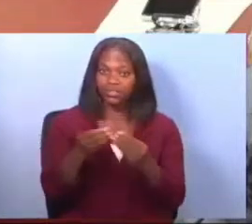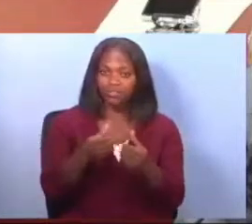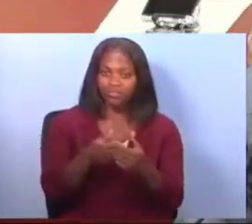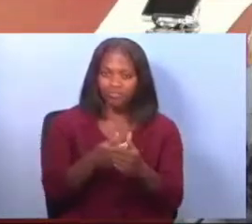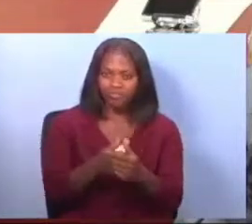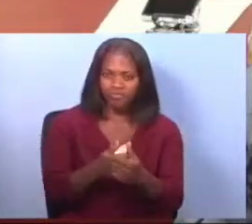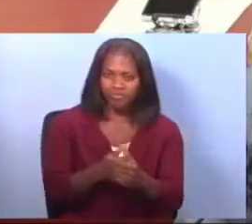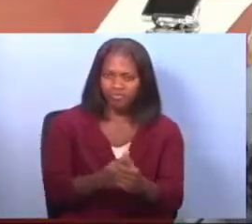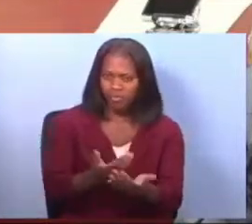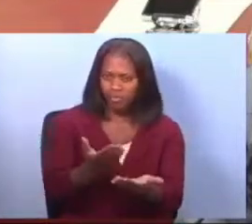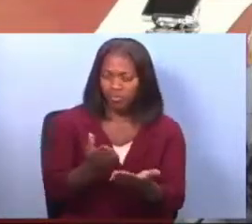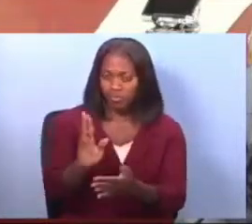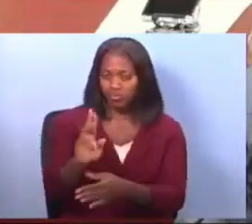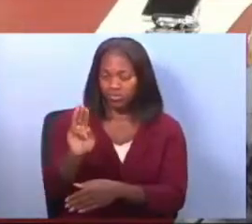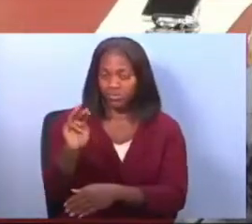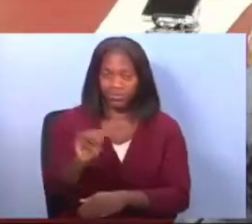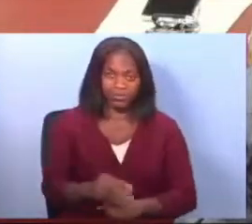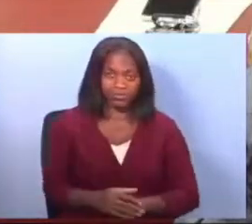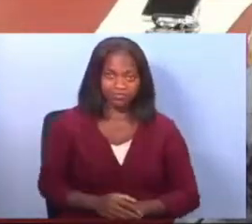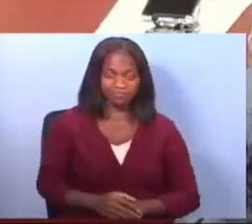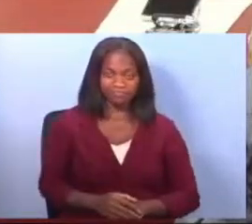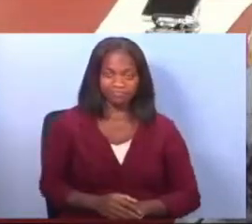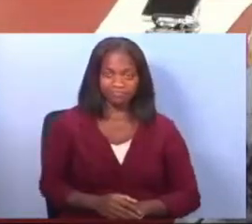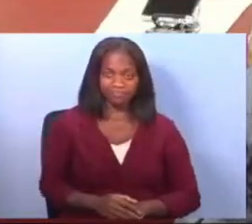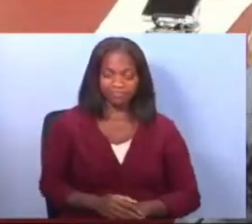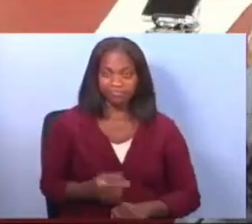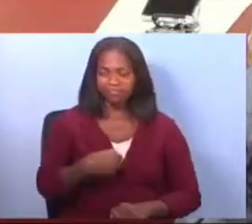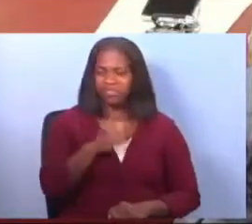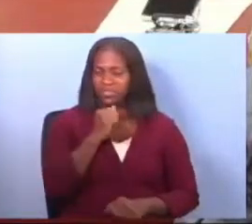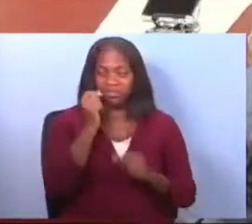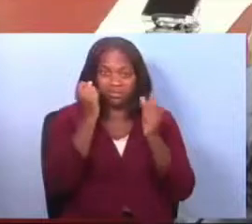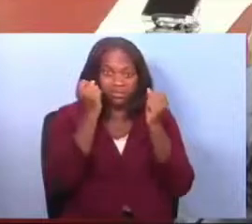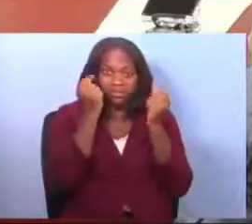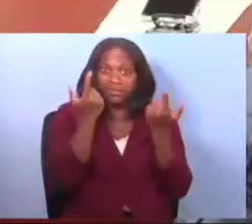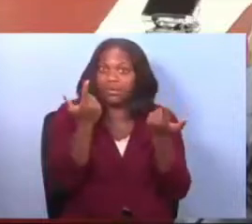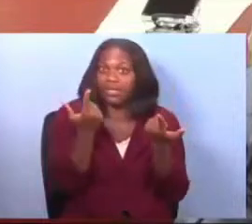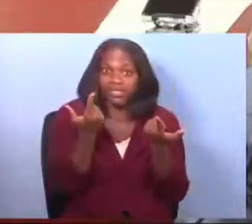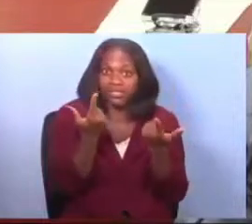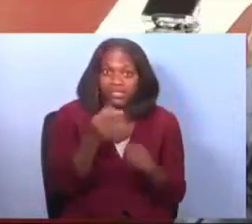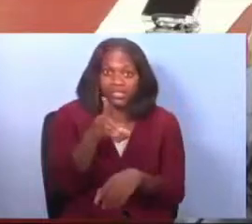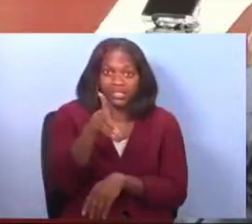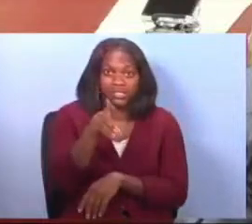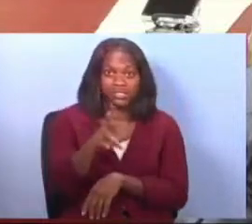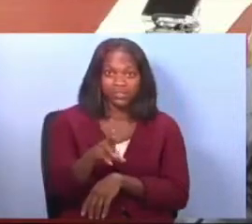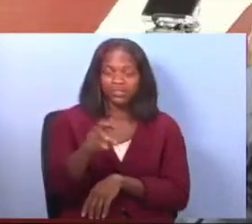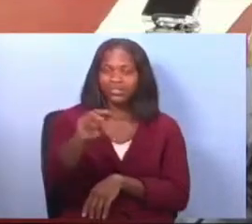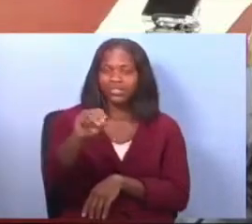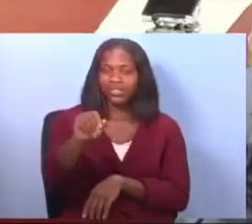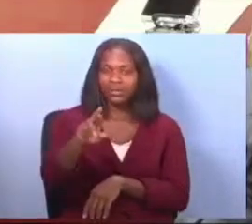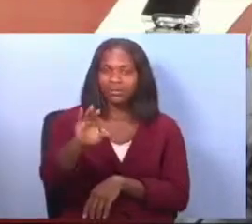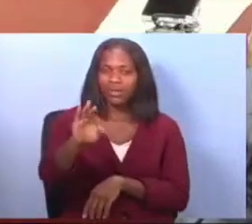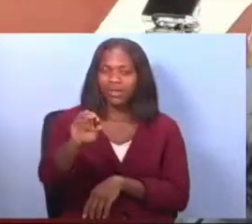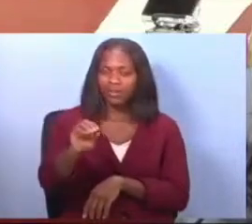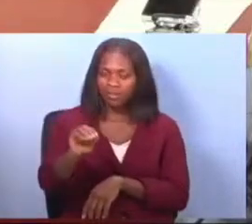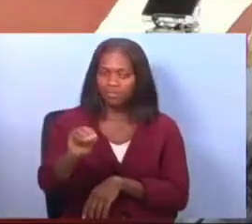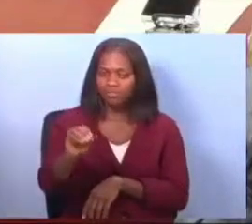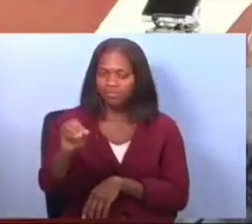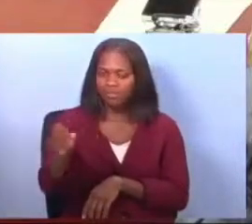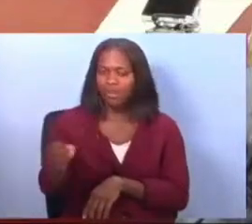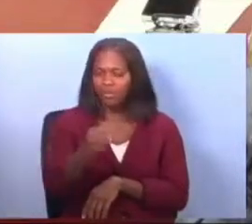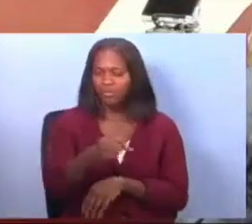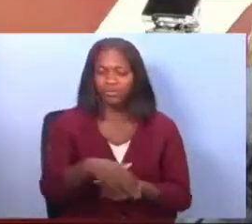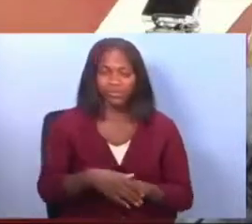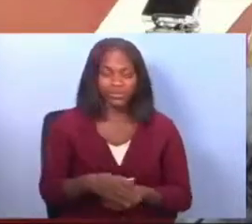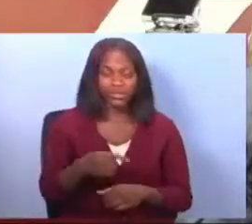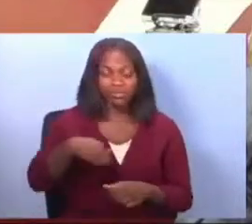them. And I'm not surprised that Dr. Mafo has been the immediate one. I can also mention of the Honorable former